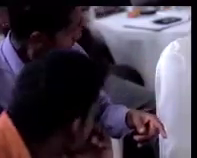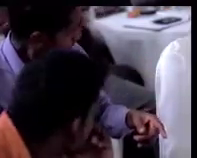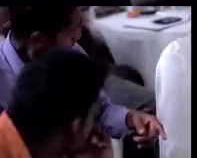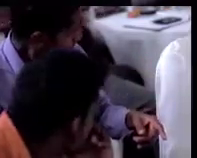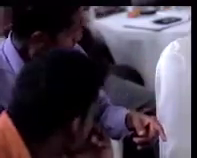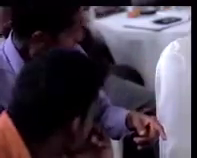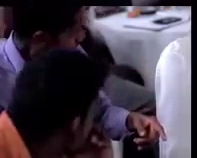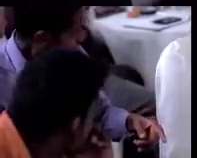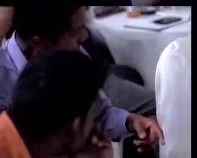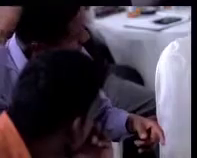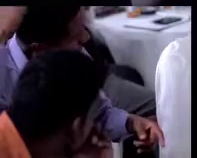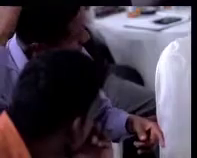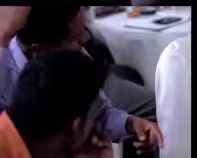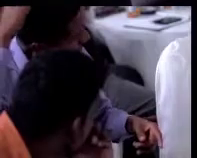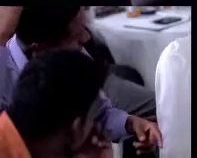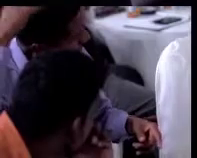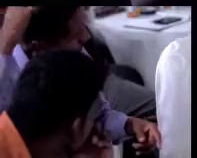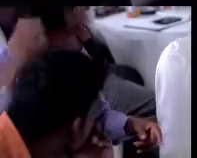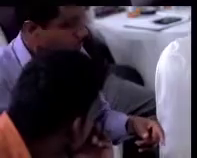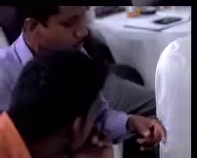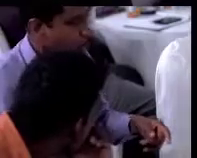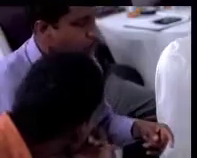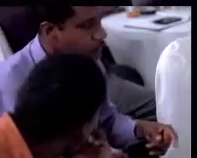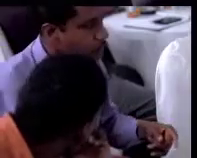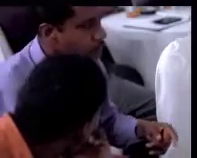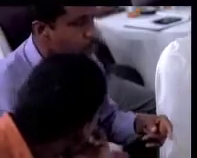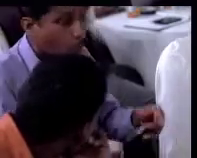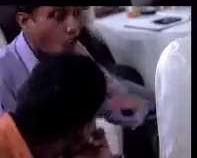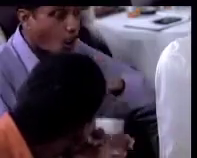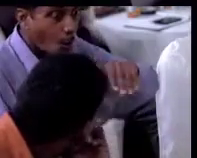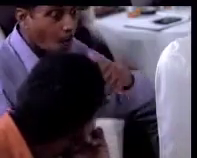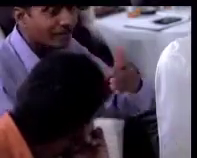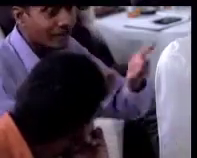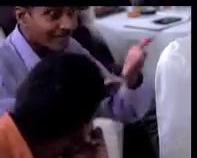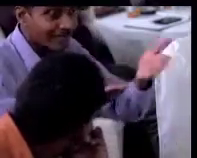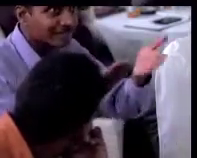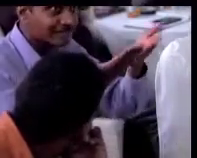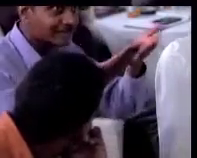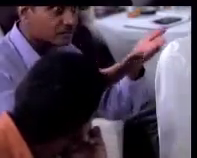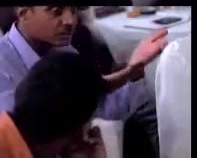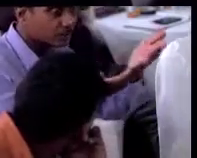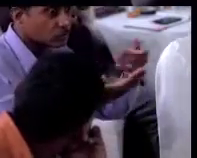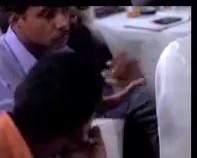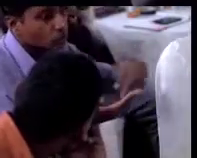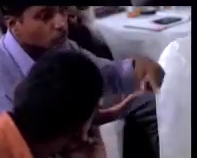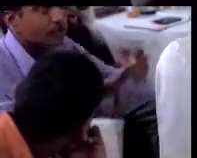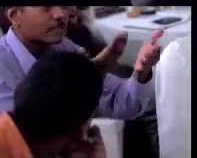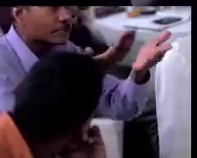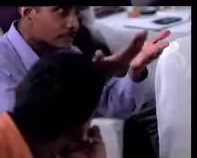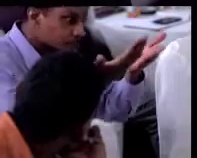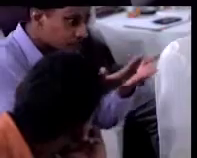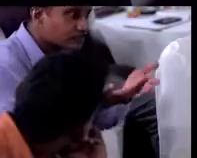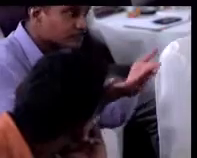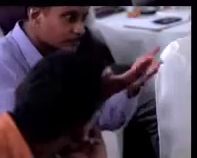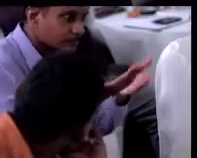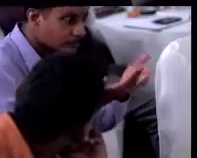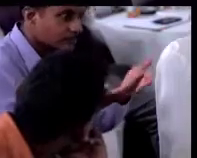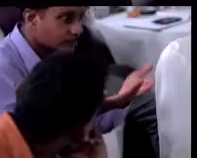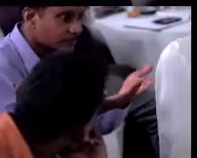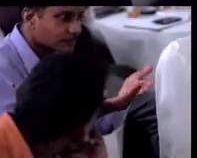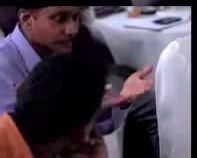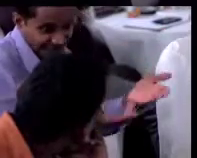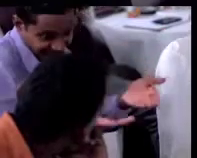just, you know, was like, just don't study it, don't worry about it. All our stock that we had imported had not gotten into the store at Burns as